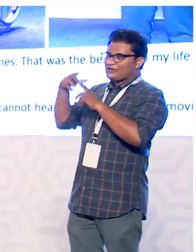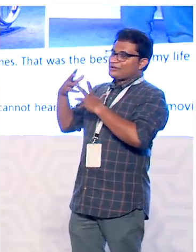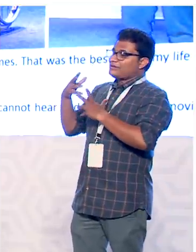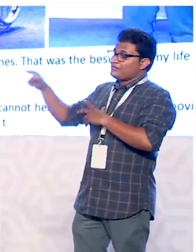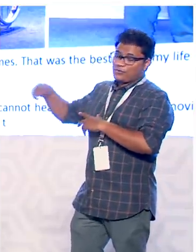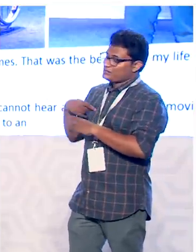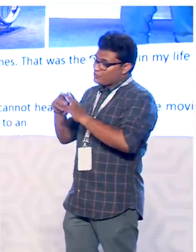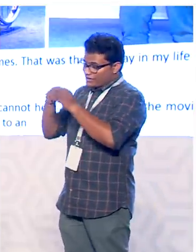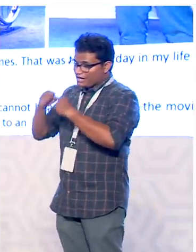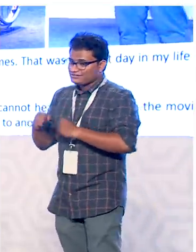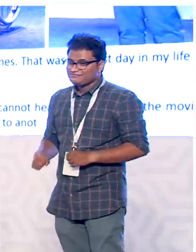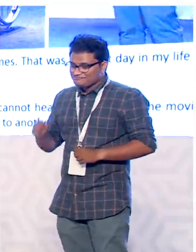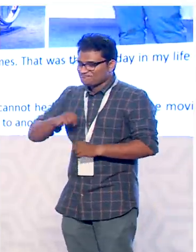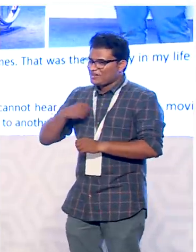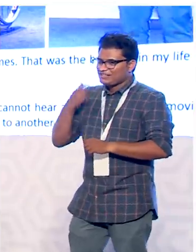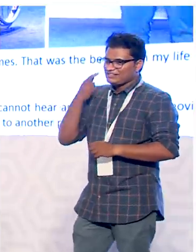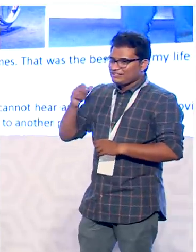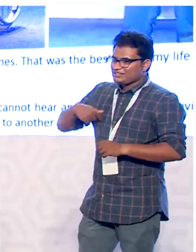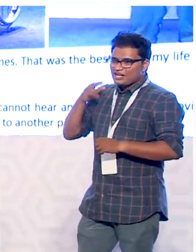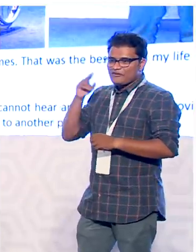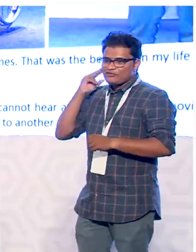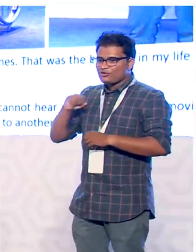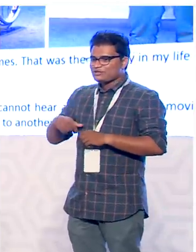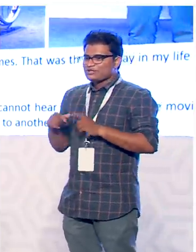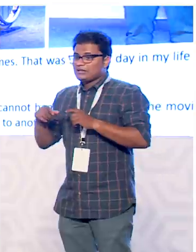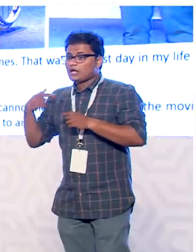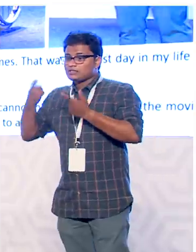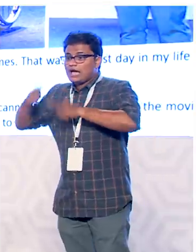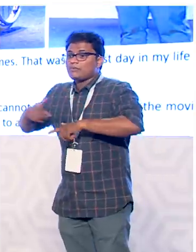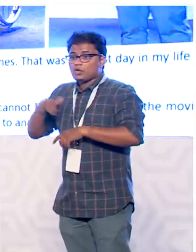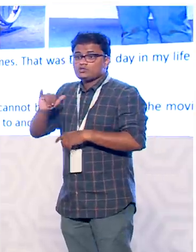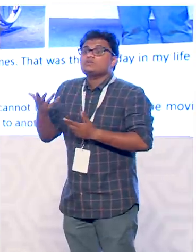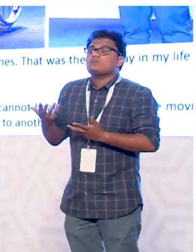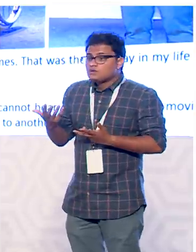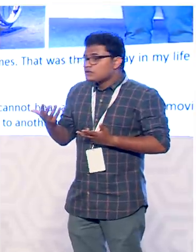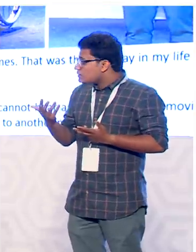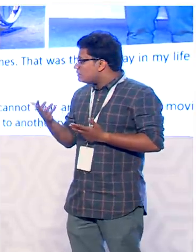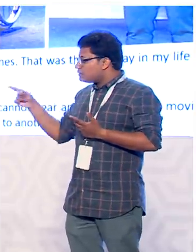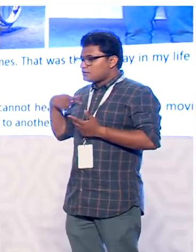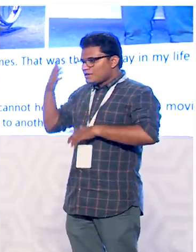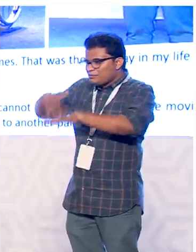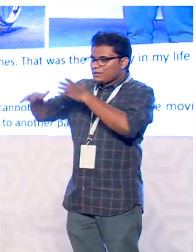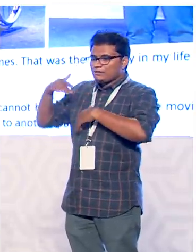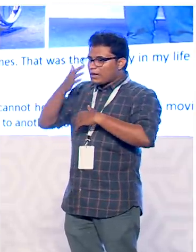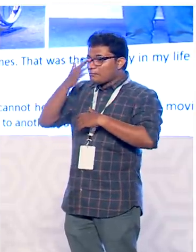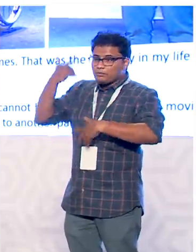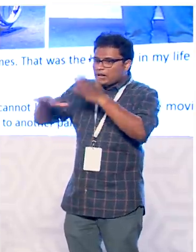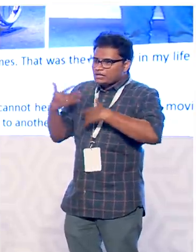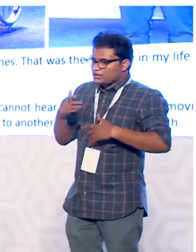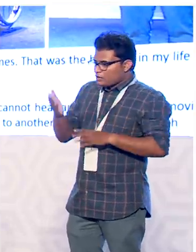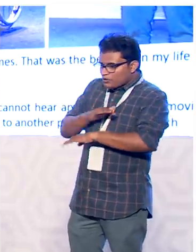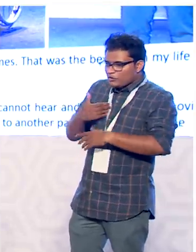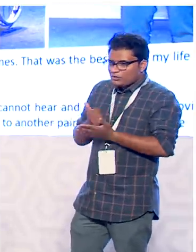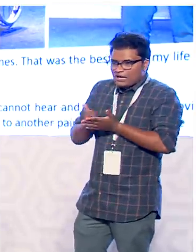was really difficult and something that happened also on the sets. We didn't plan it in such a way to rehearse or